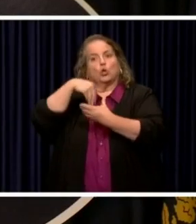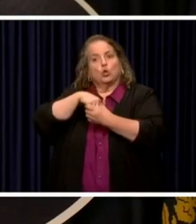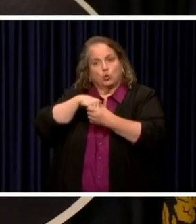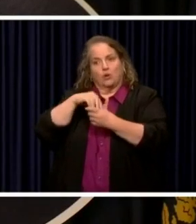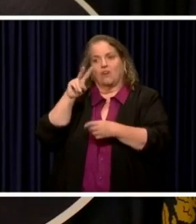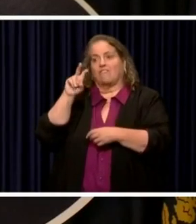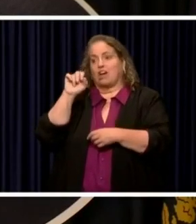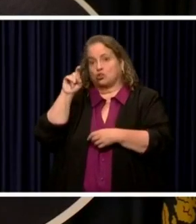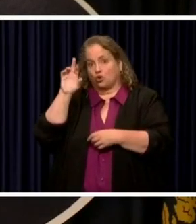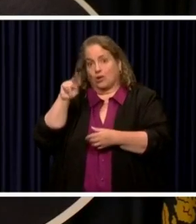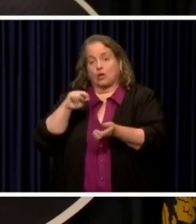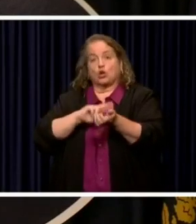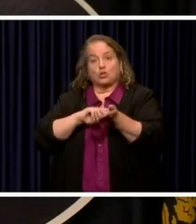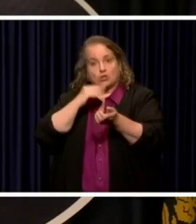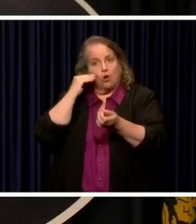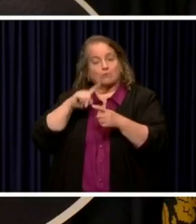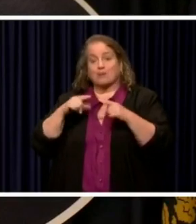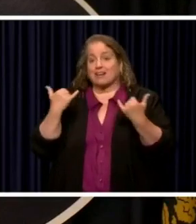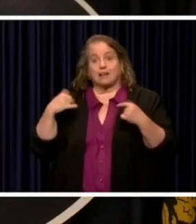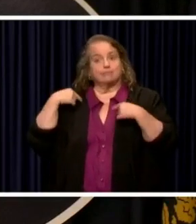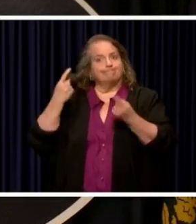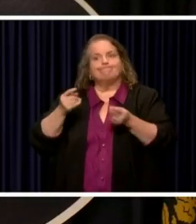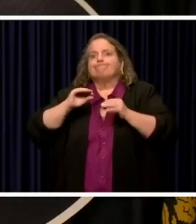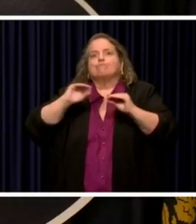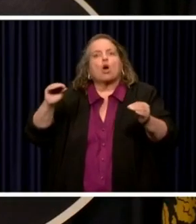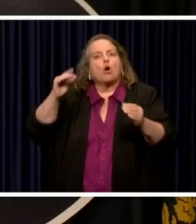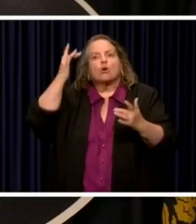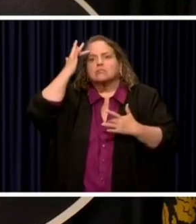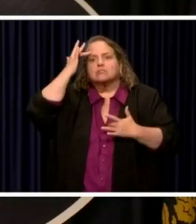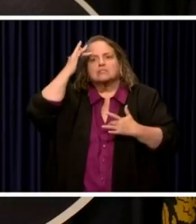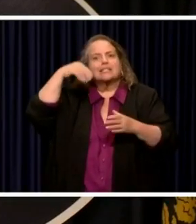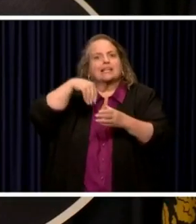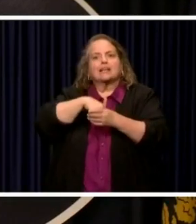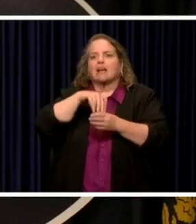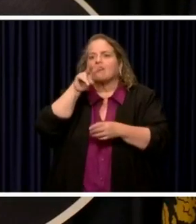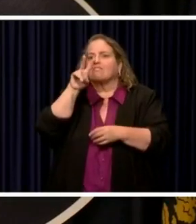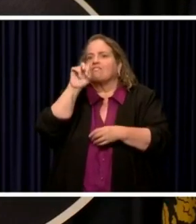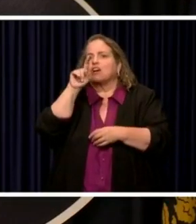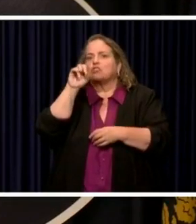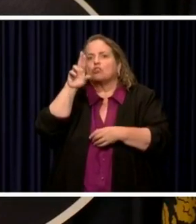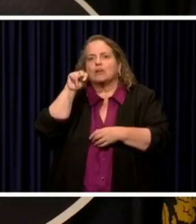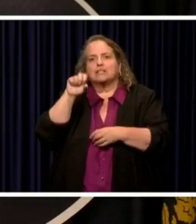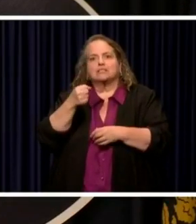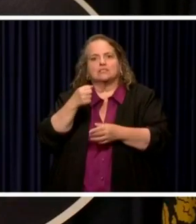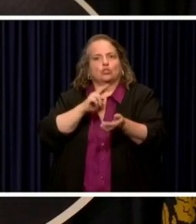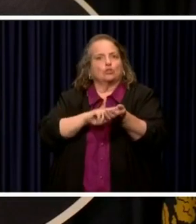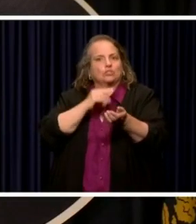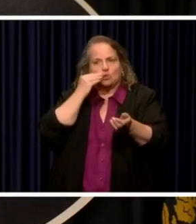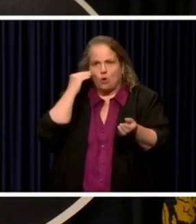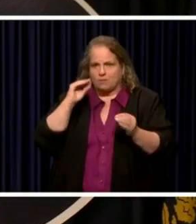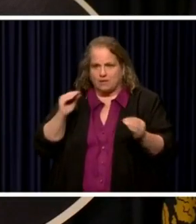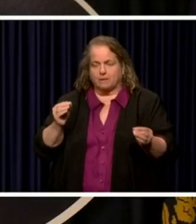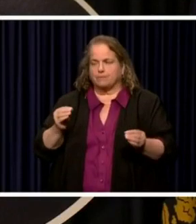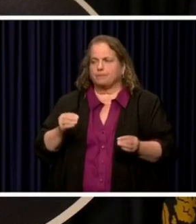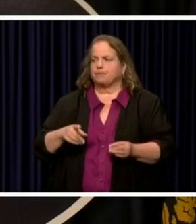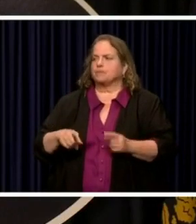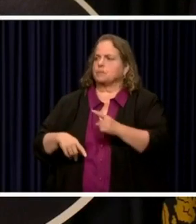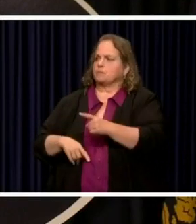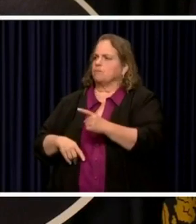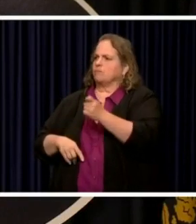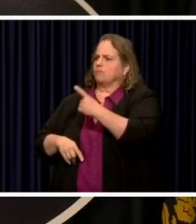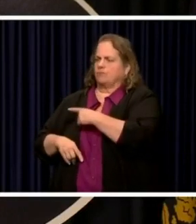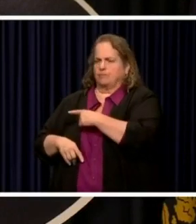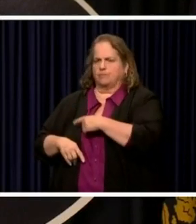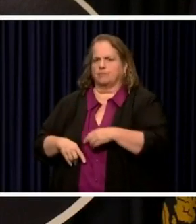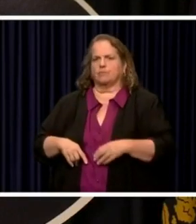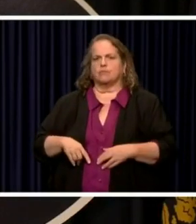those facilities. Phil. Governor, how are you? Wanted to ask, in terms of the testing, right, how far